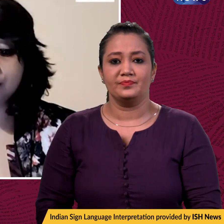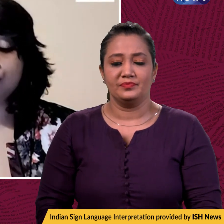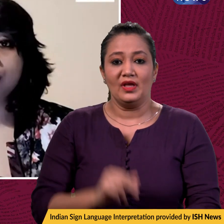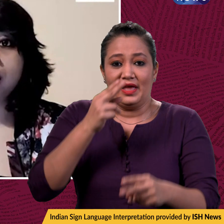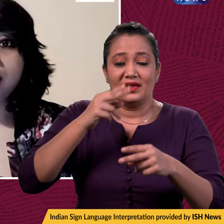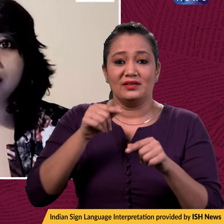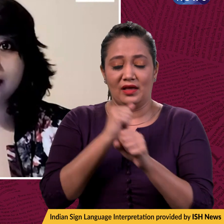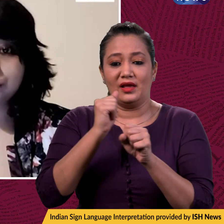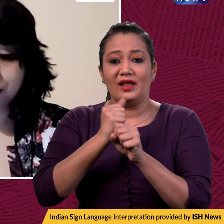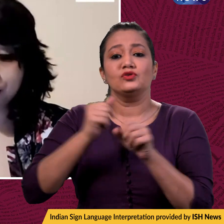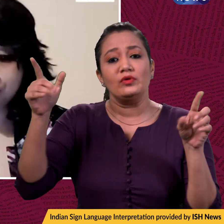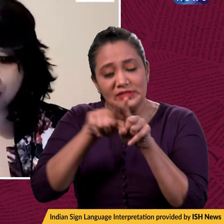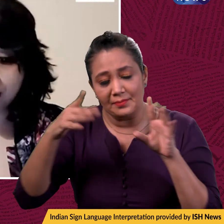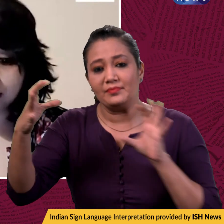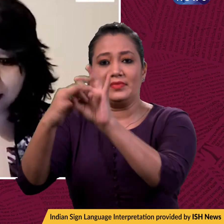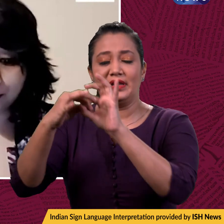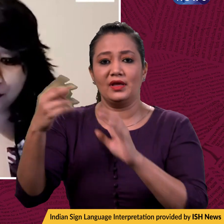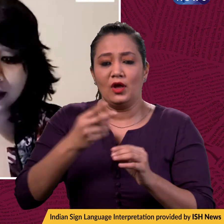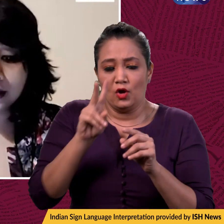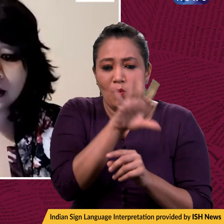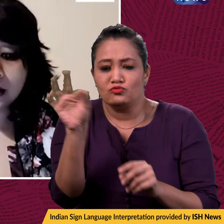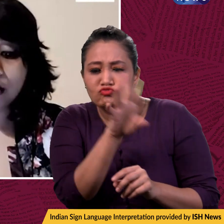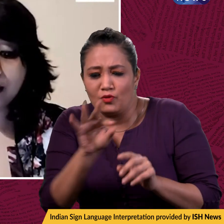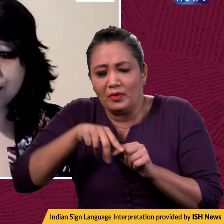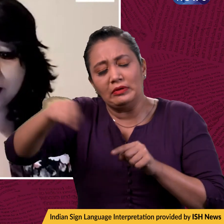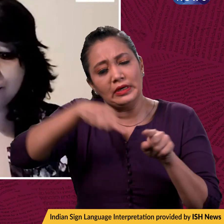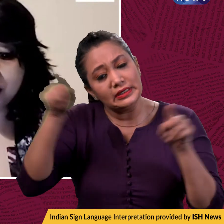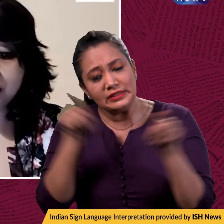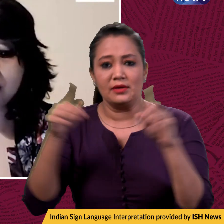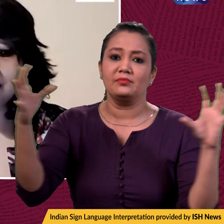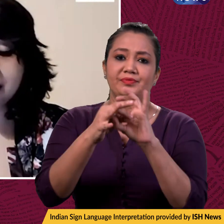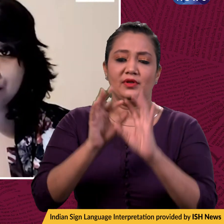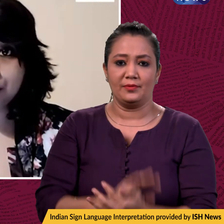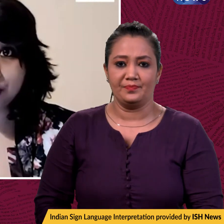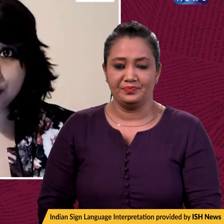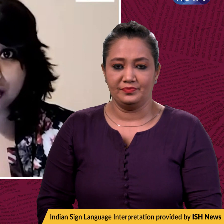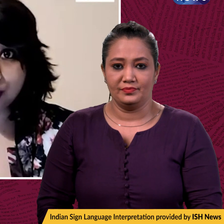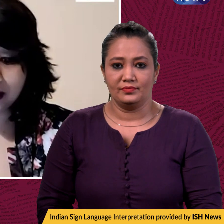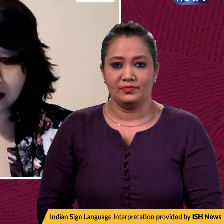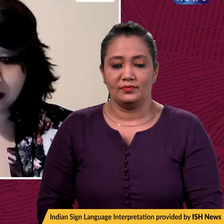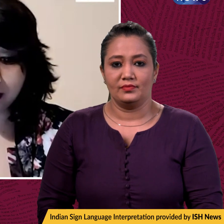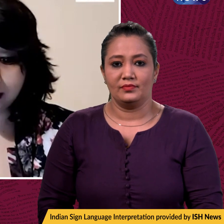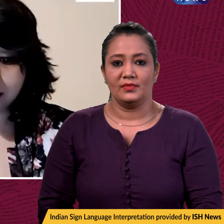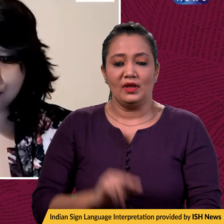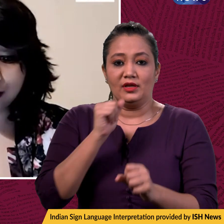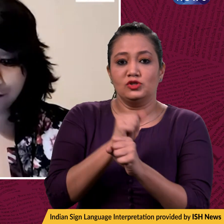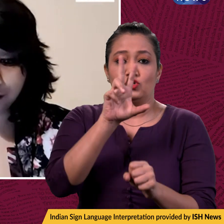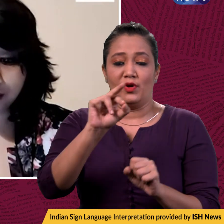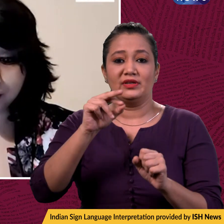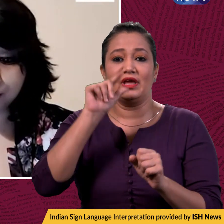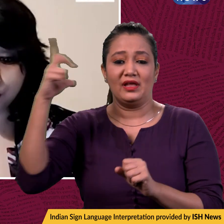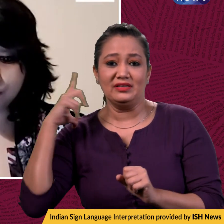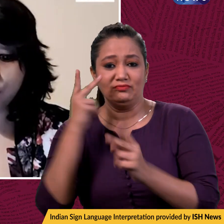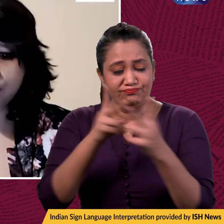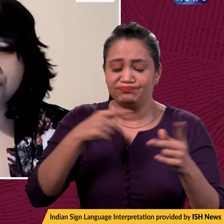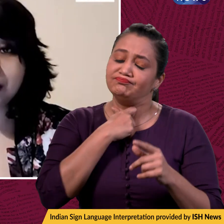in Glasgow, especially over the next couple of weeks. According to AFP, in a statement, G20 leaders reaffirmed